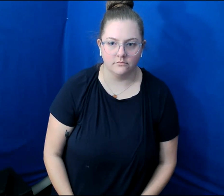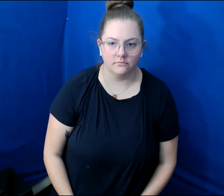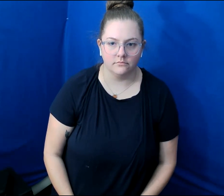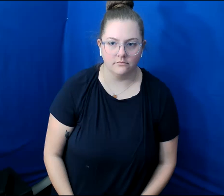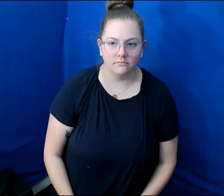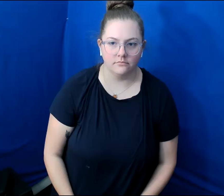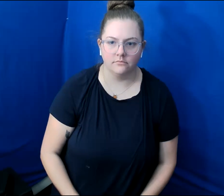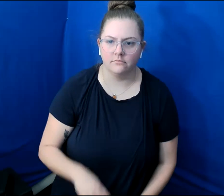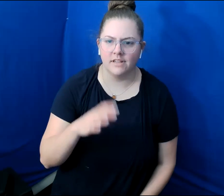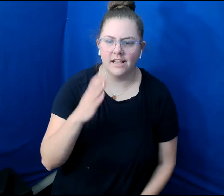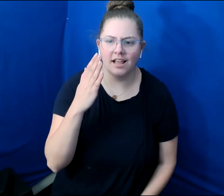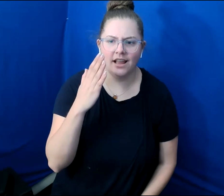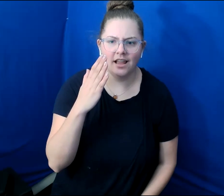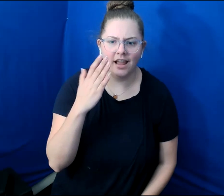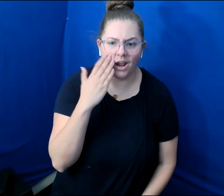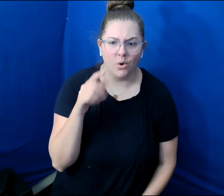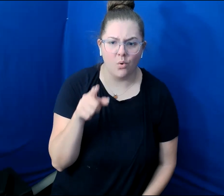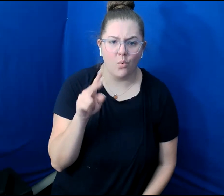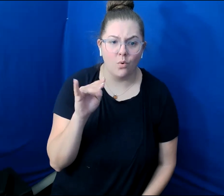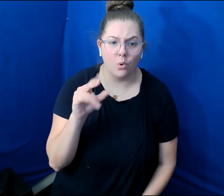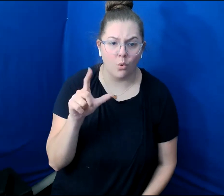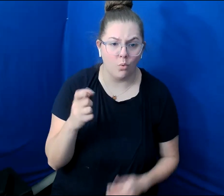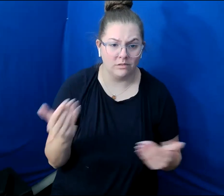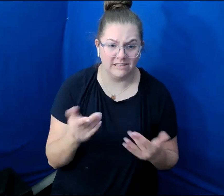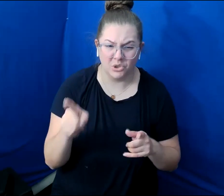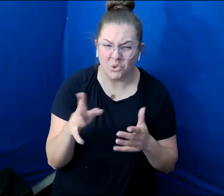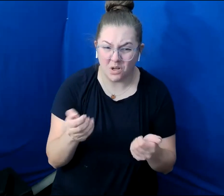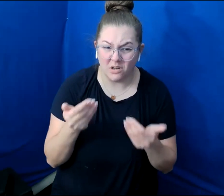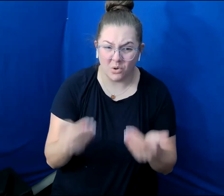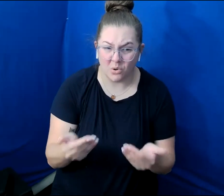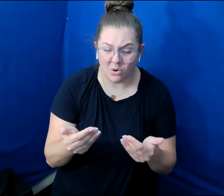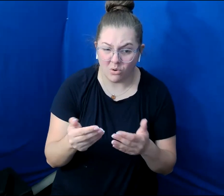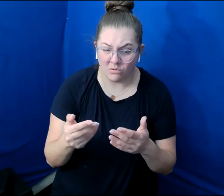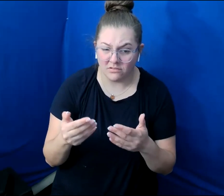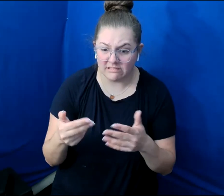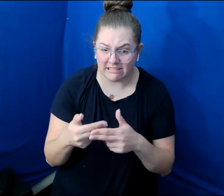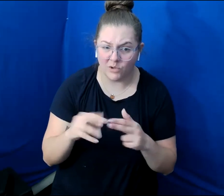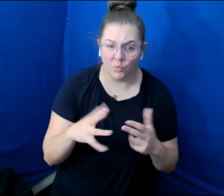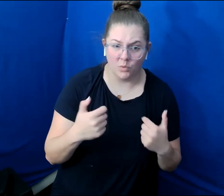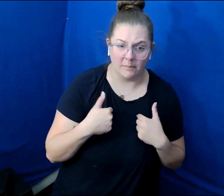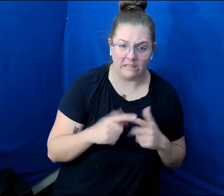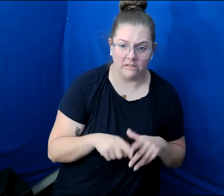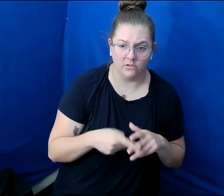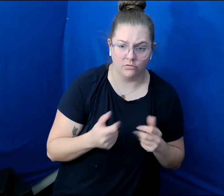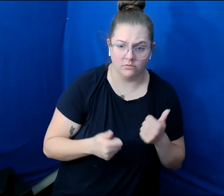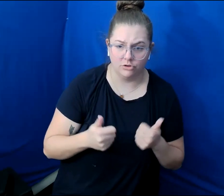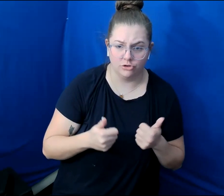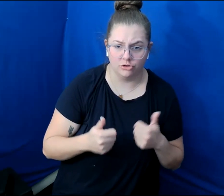And I don't know, I know Nicole is here. Nicole, do you want to go through the slides, or do you want me to start going through them?